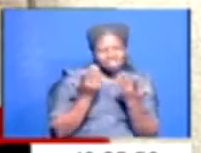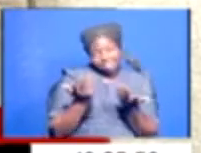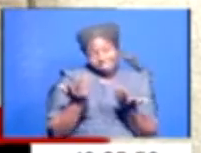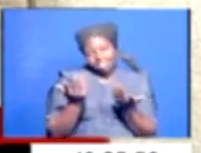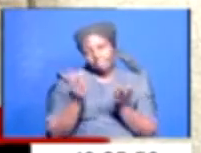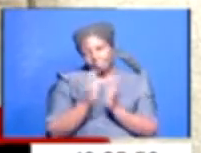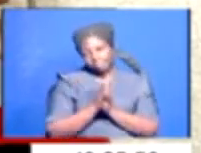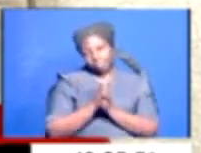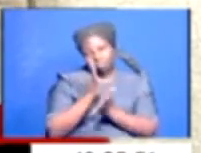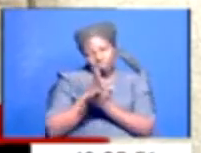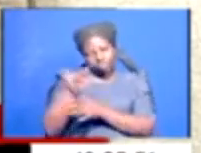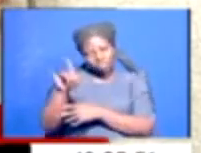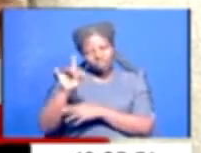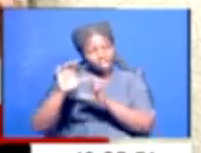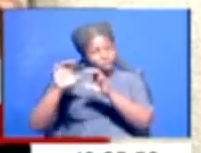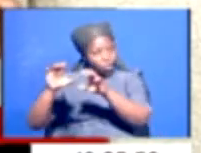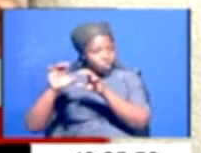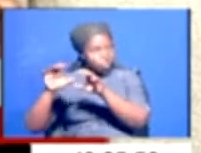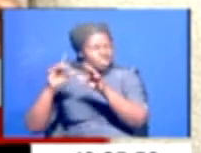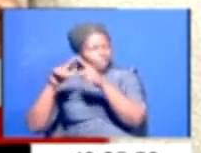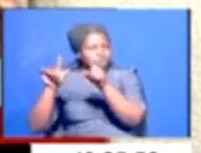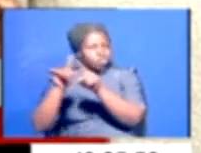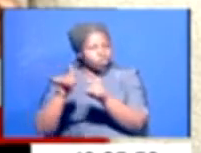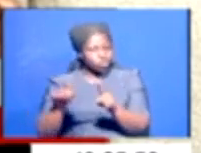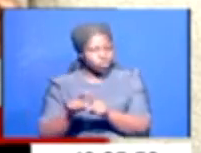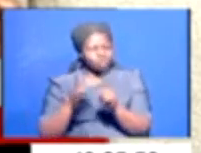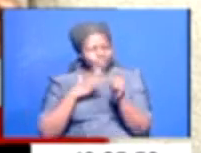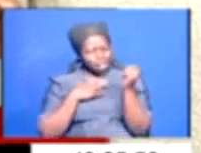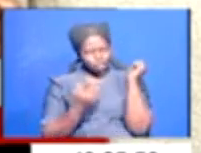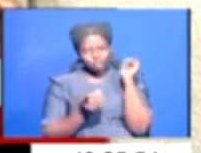coach, he's like my doctor again.